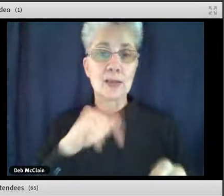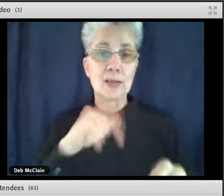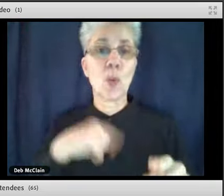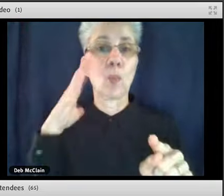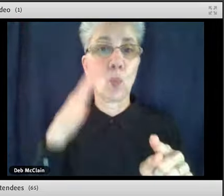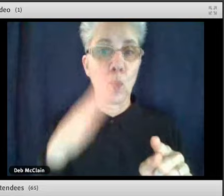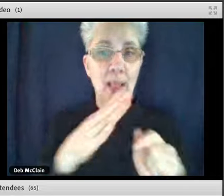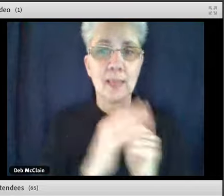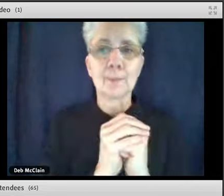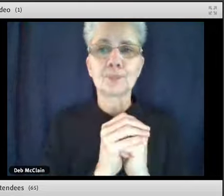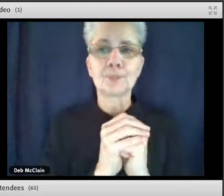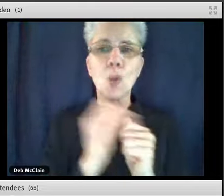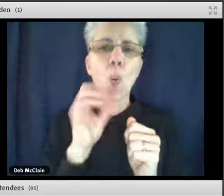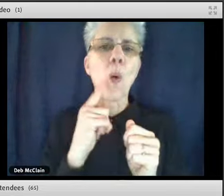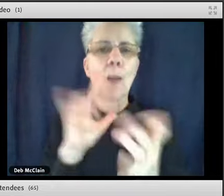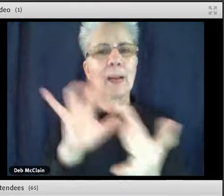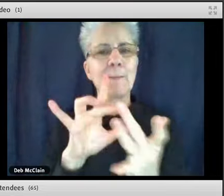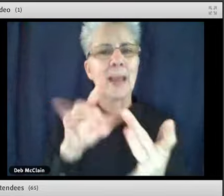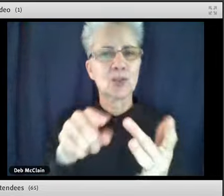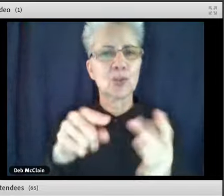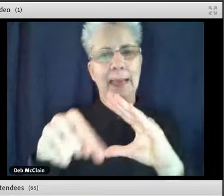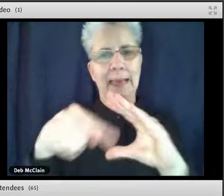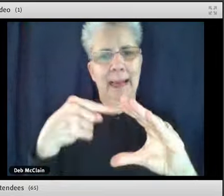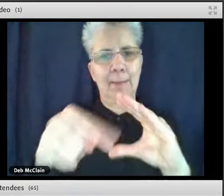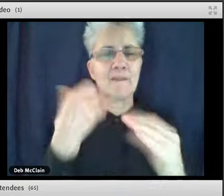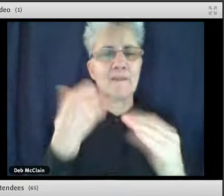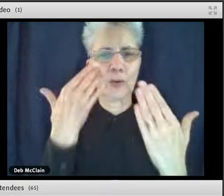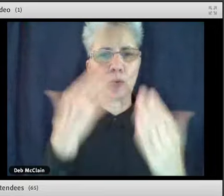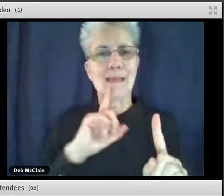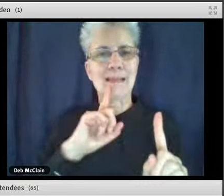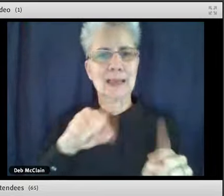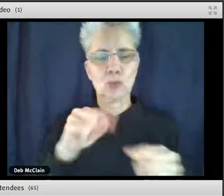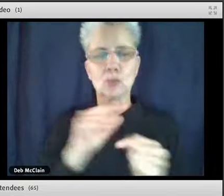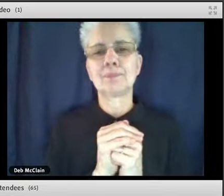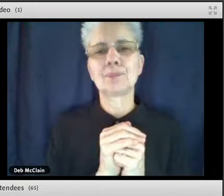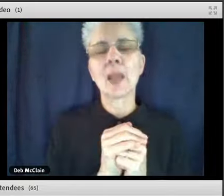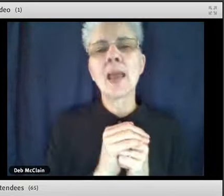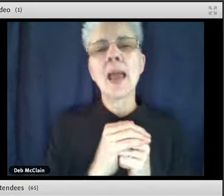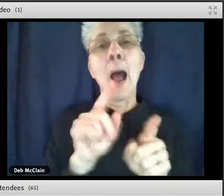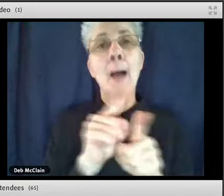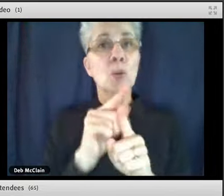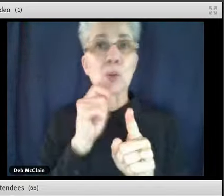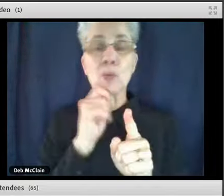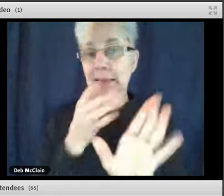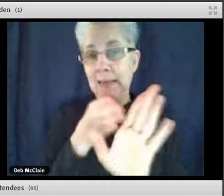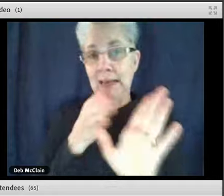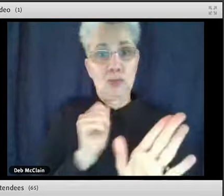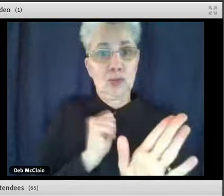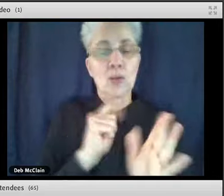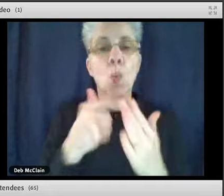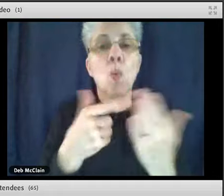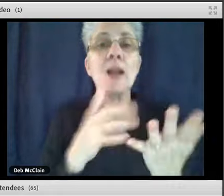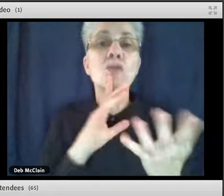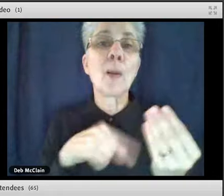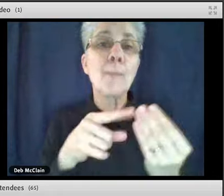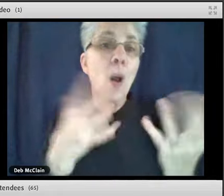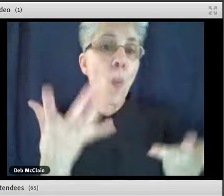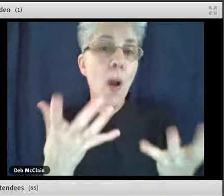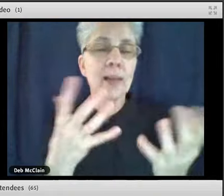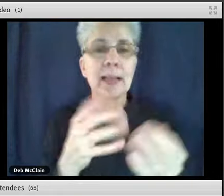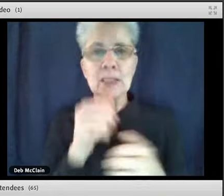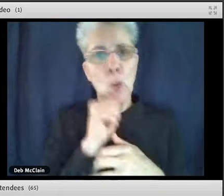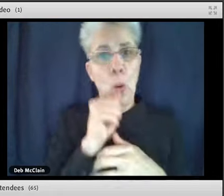will get back to you via email if I don't know the answer. And I'm also not a psychologist. What I'm going to talk to you today about coping is just